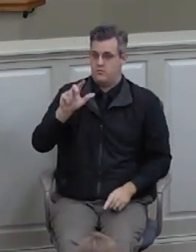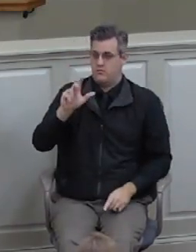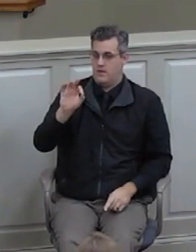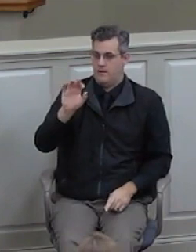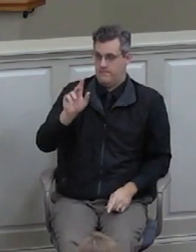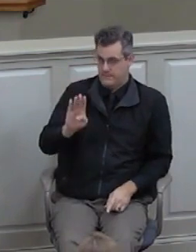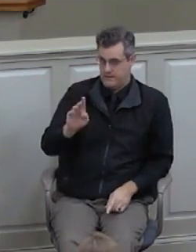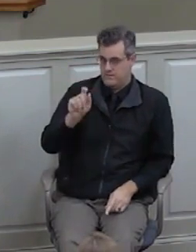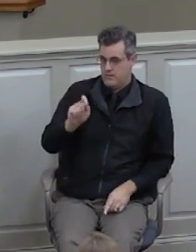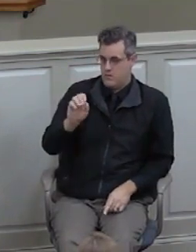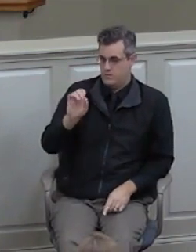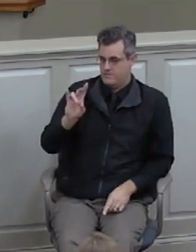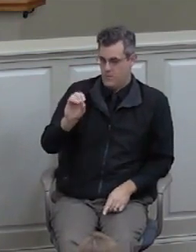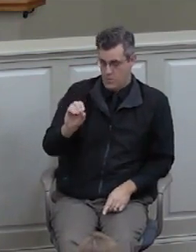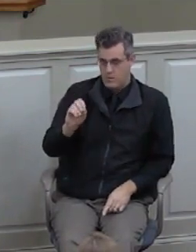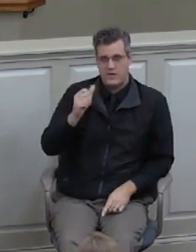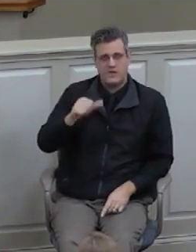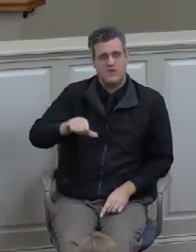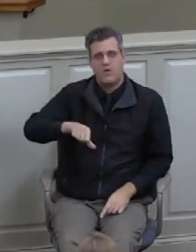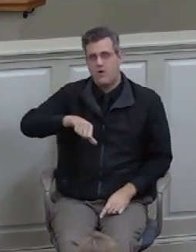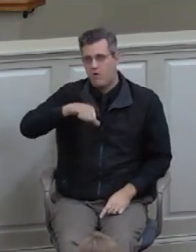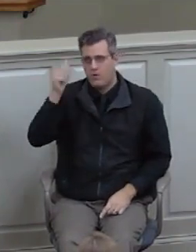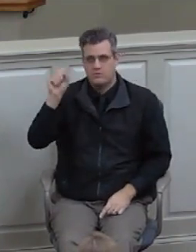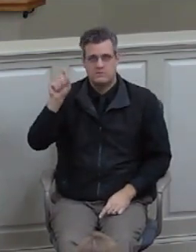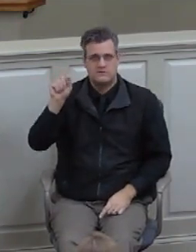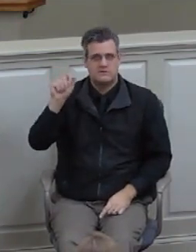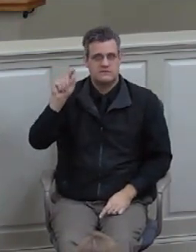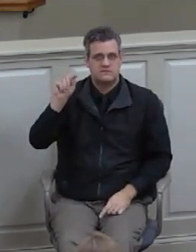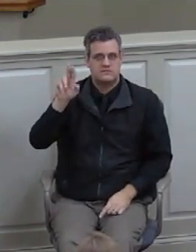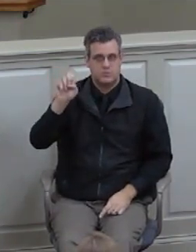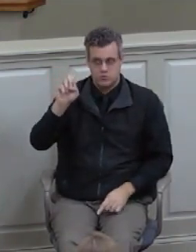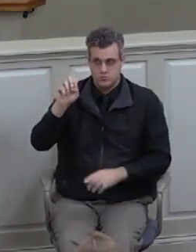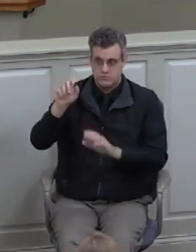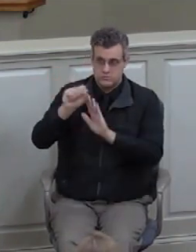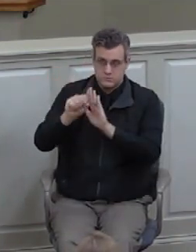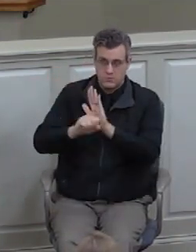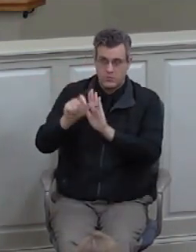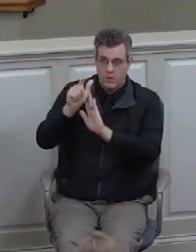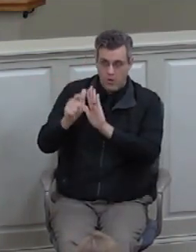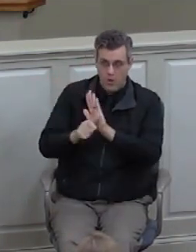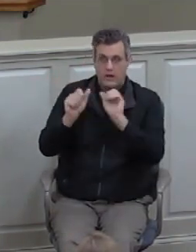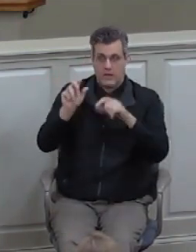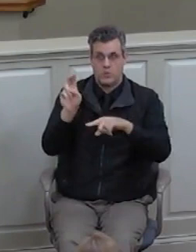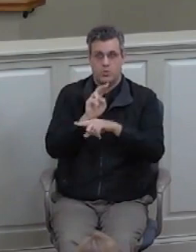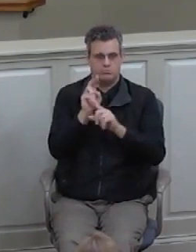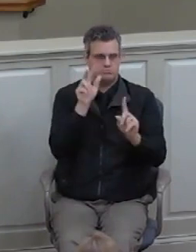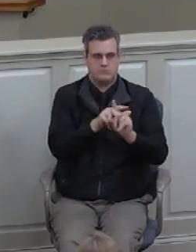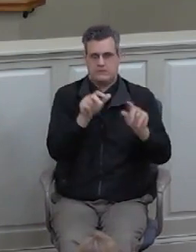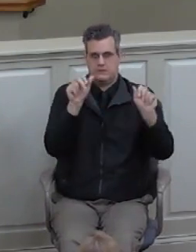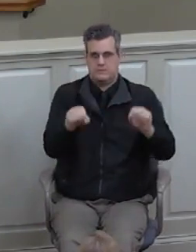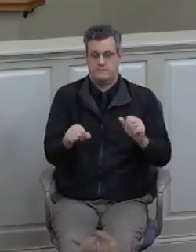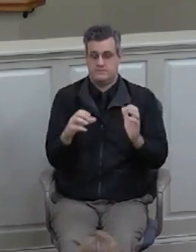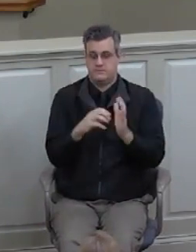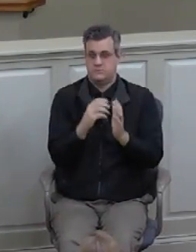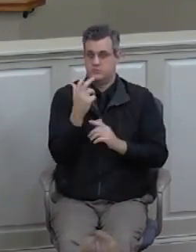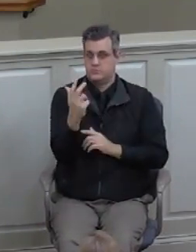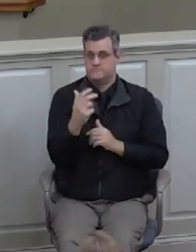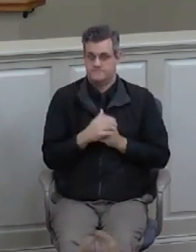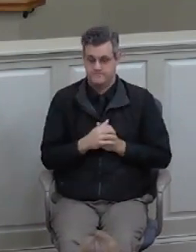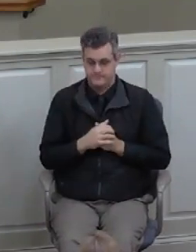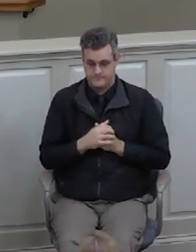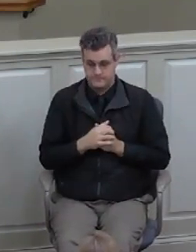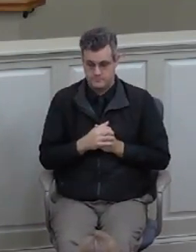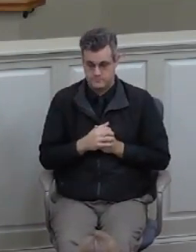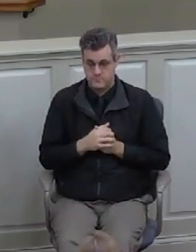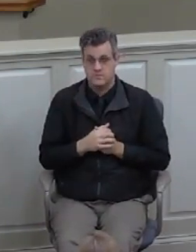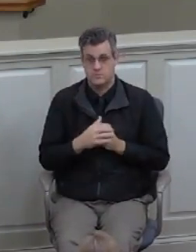39B.070, and any other applicable statute under state law. Section 3. The provisions